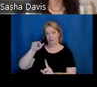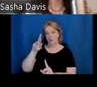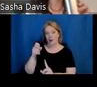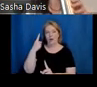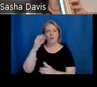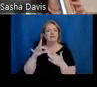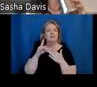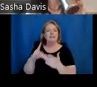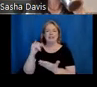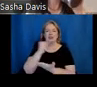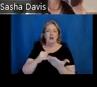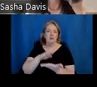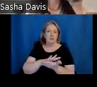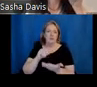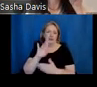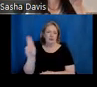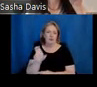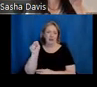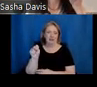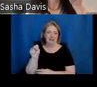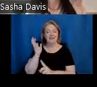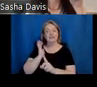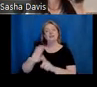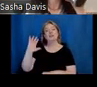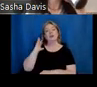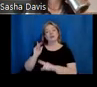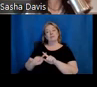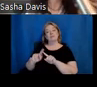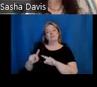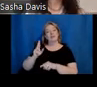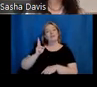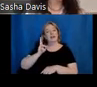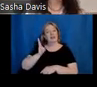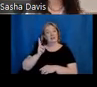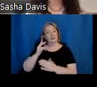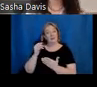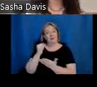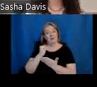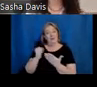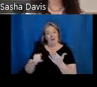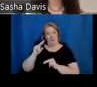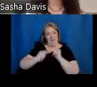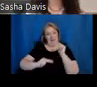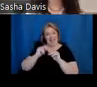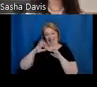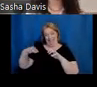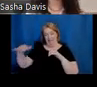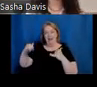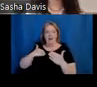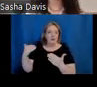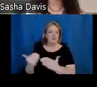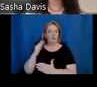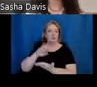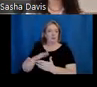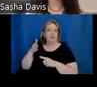in the nation, now housed in what were once a series of historic artist studio buildings. Arrange to visit the New York